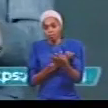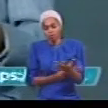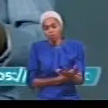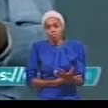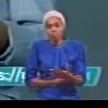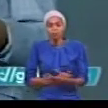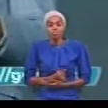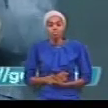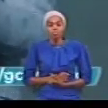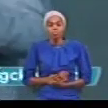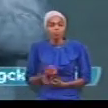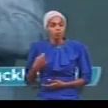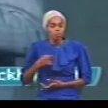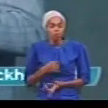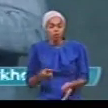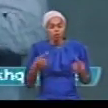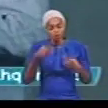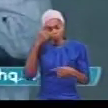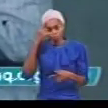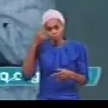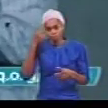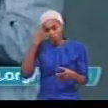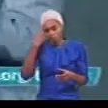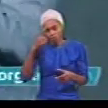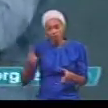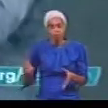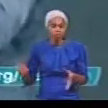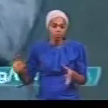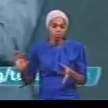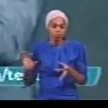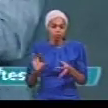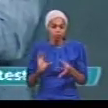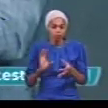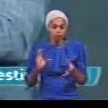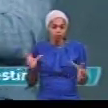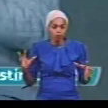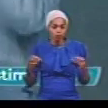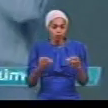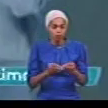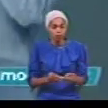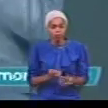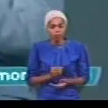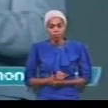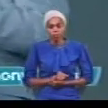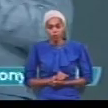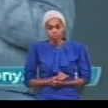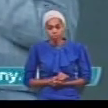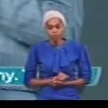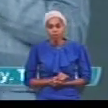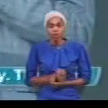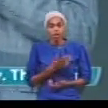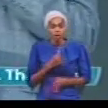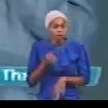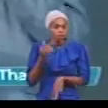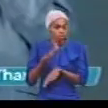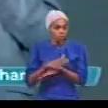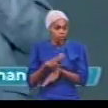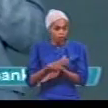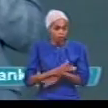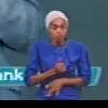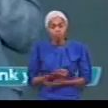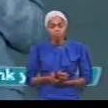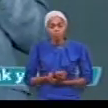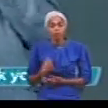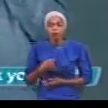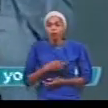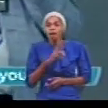And don't forget, 16:30 tomorrow, we are starting here and we are going to experience